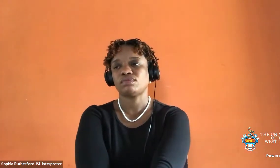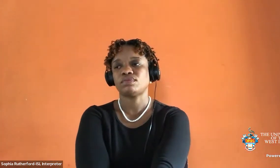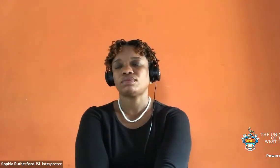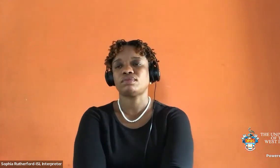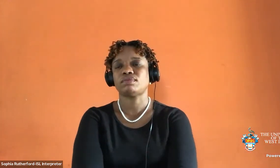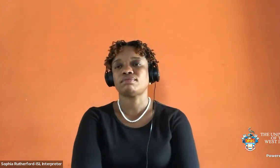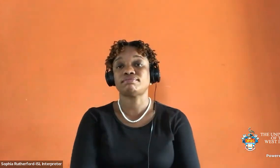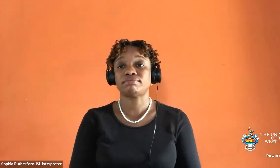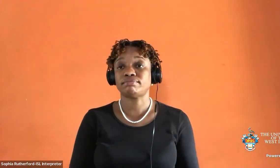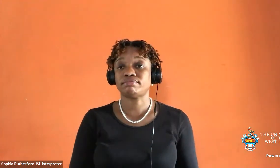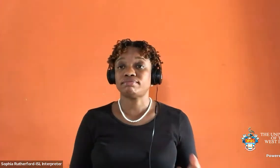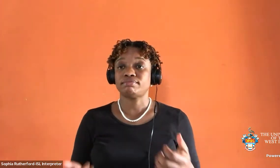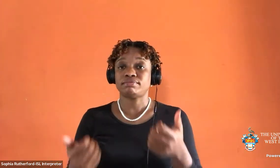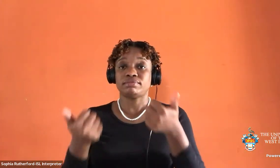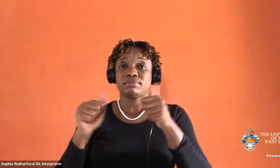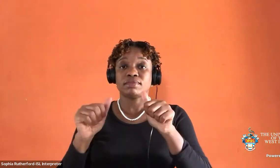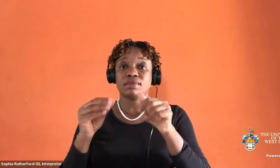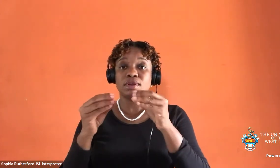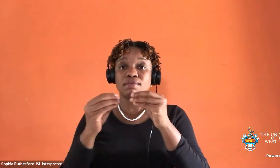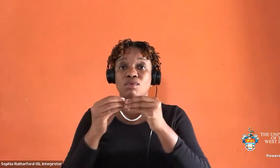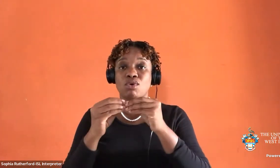Are there any other hands that